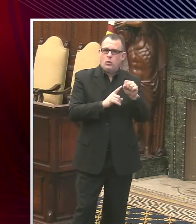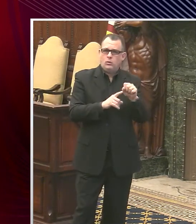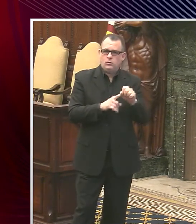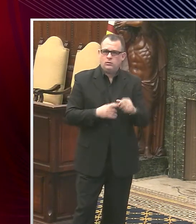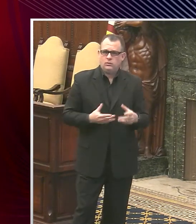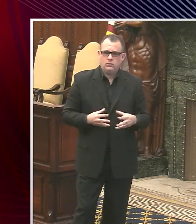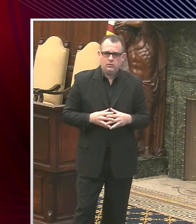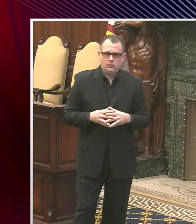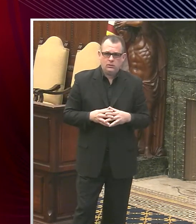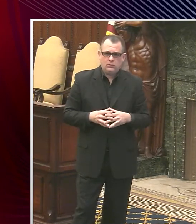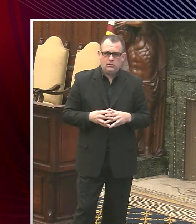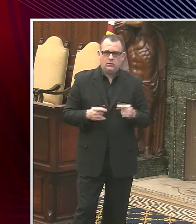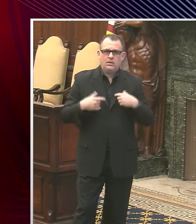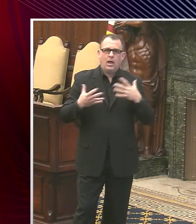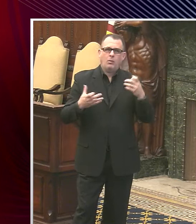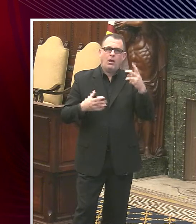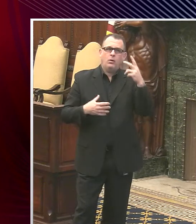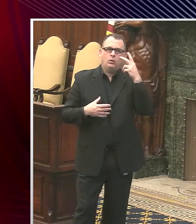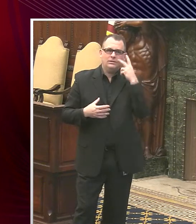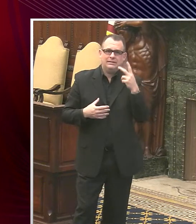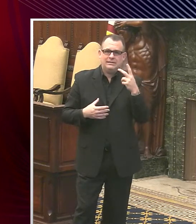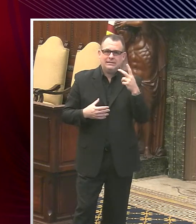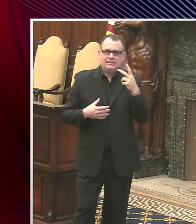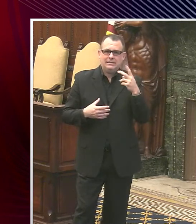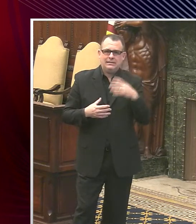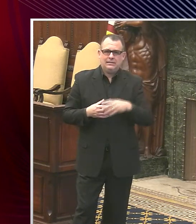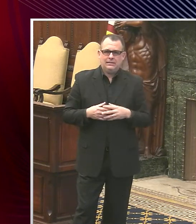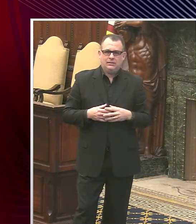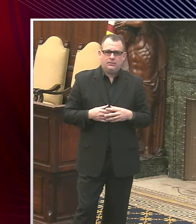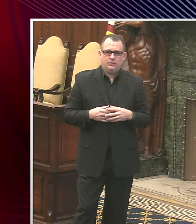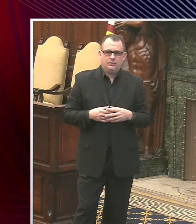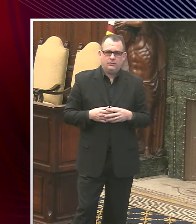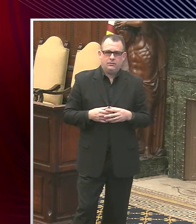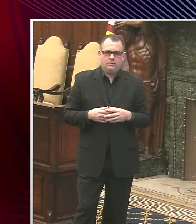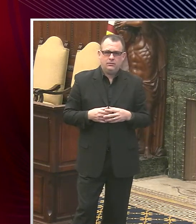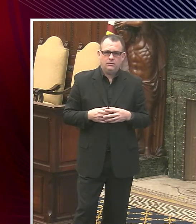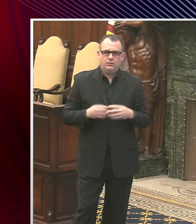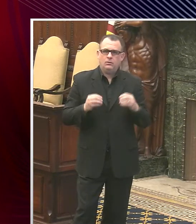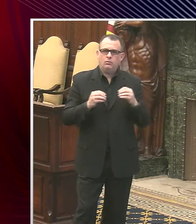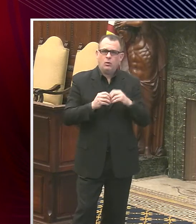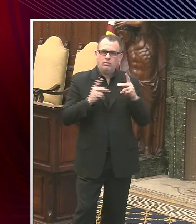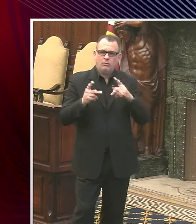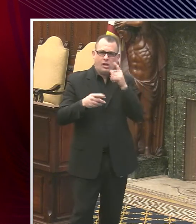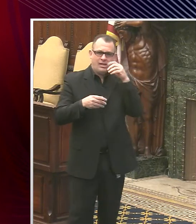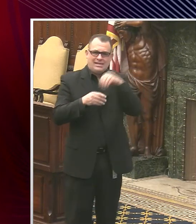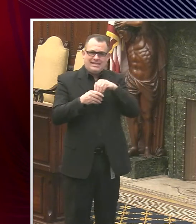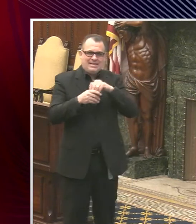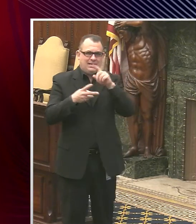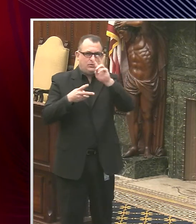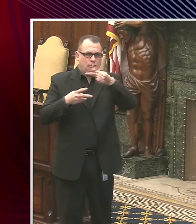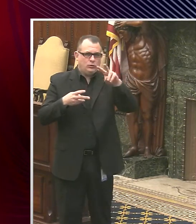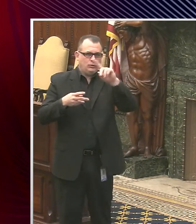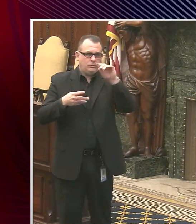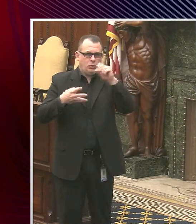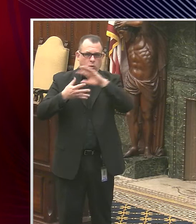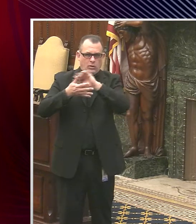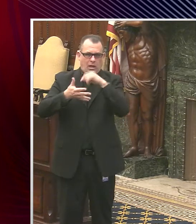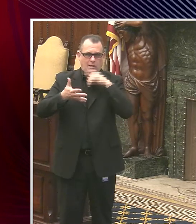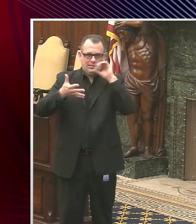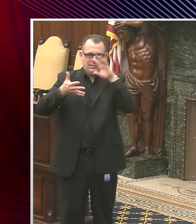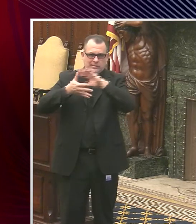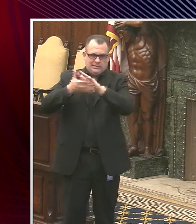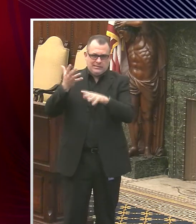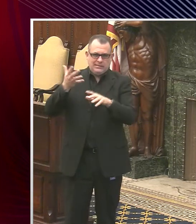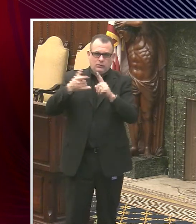I would like to see much, greater fraction of the people that we're vaccinating be in these underrepresented minority groups